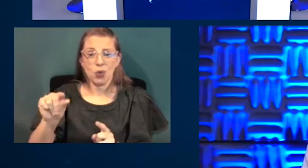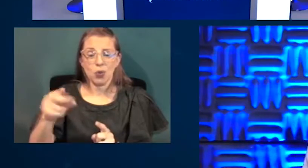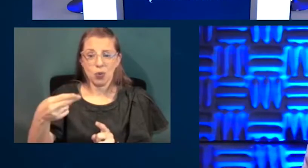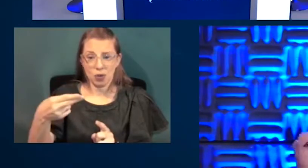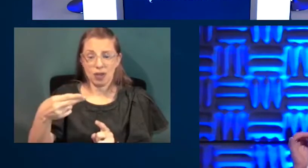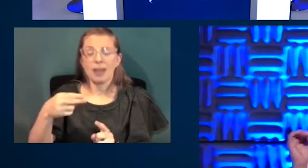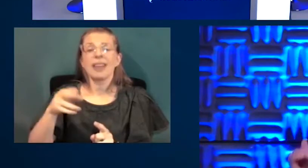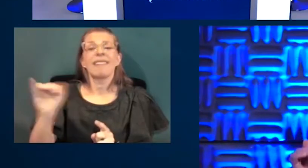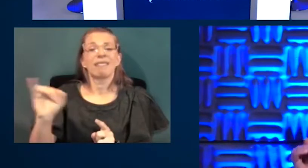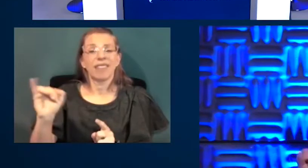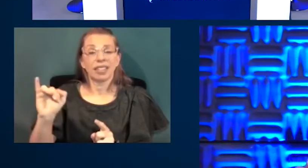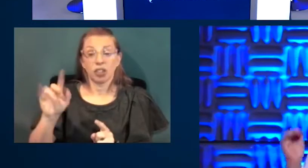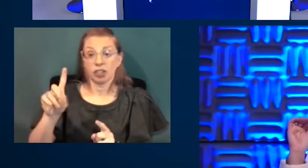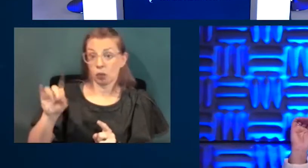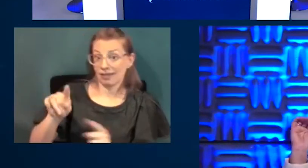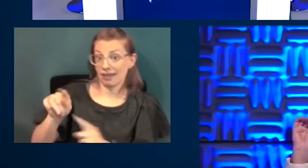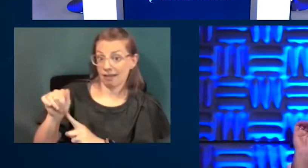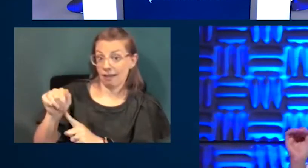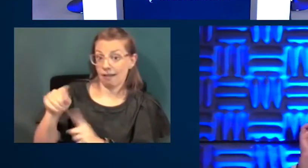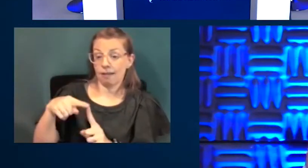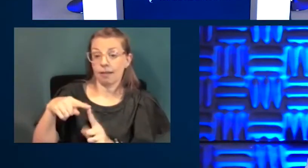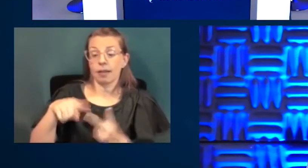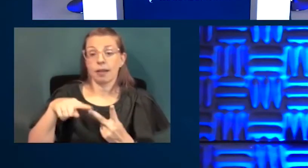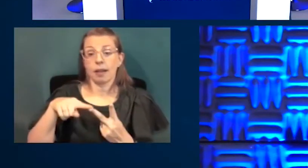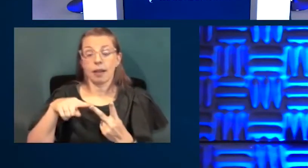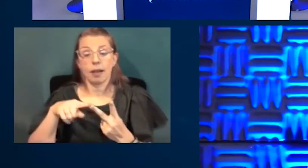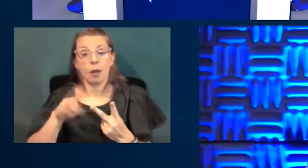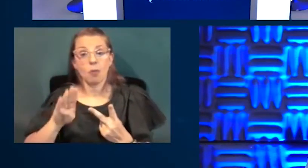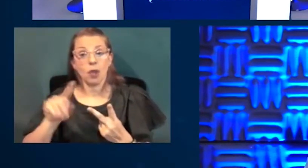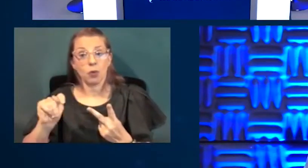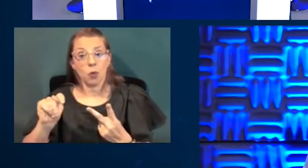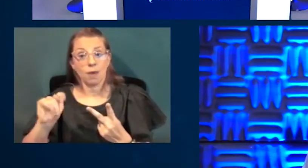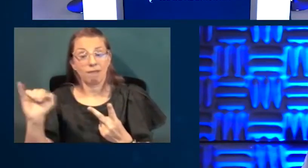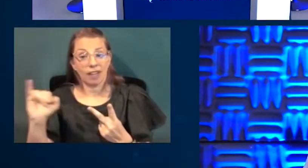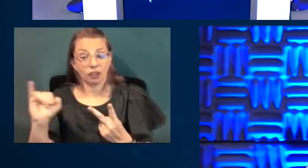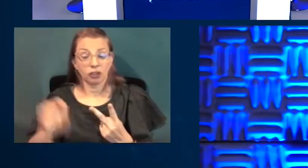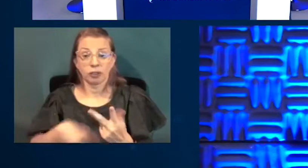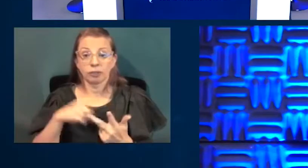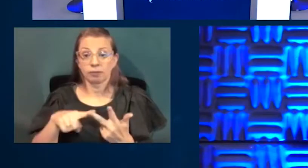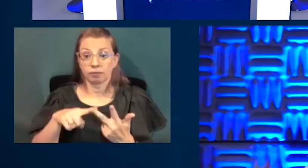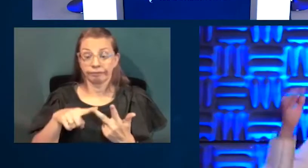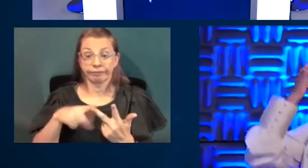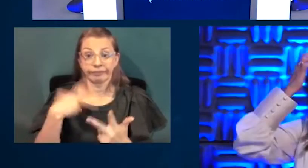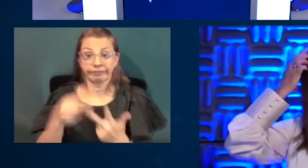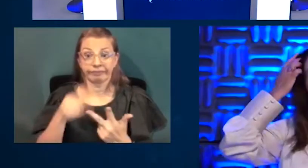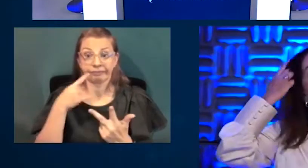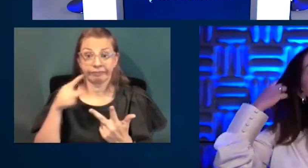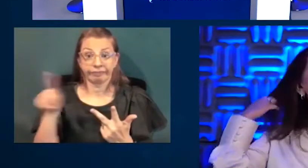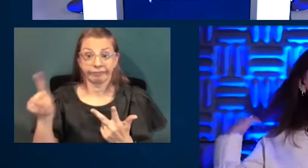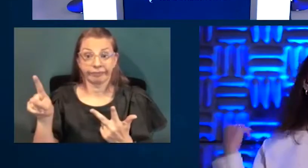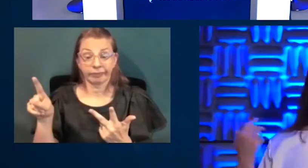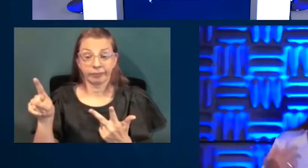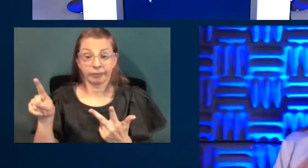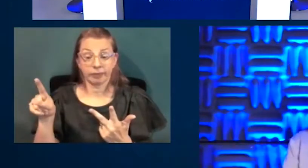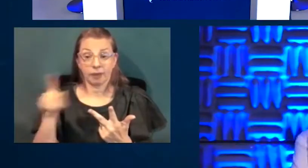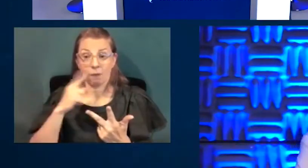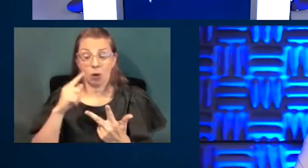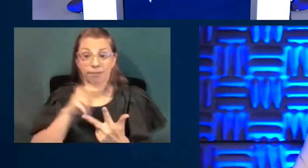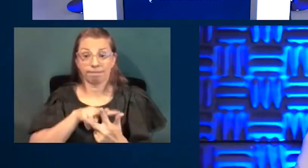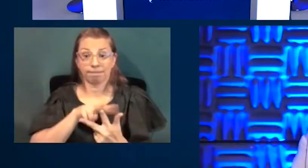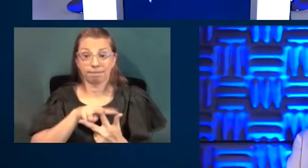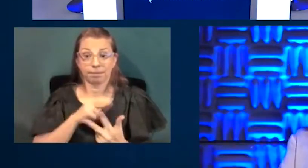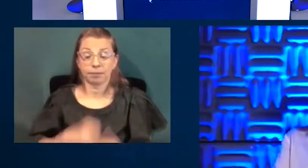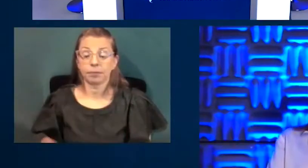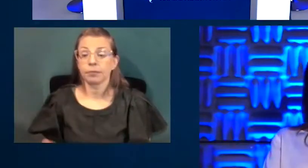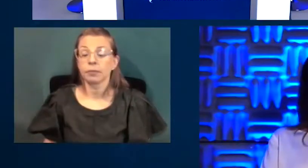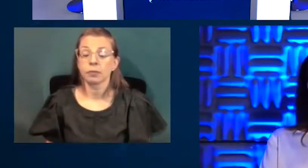Delta variant, breakthrough infections, and if the vaccinations work? So, Hawk, do you want to start with that one?